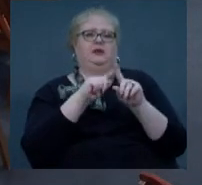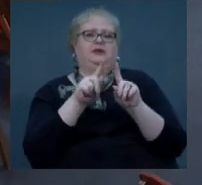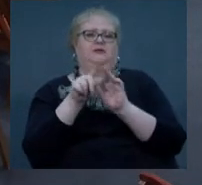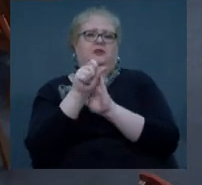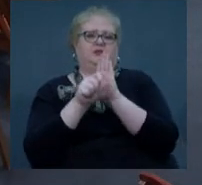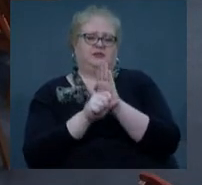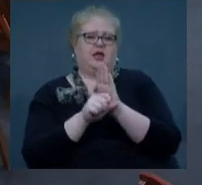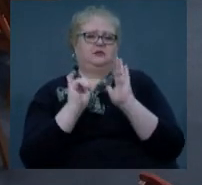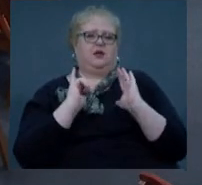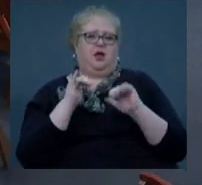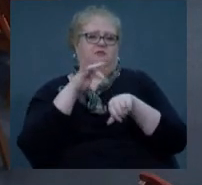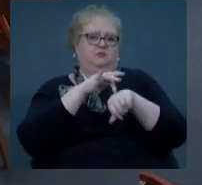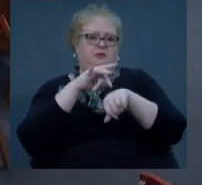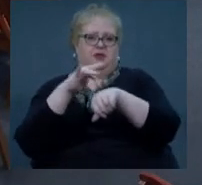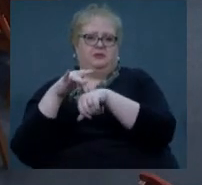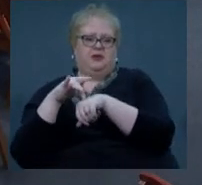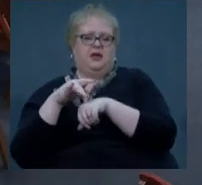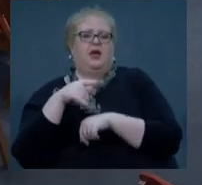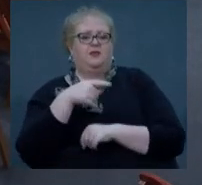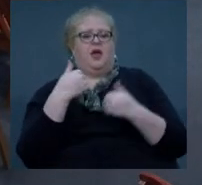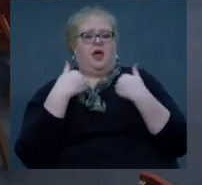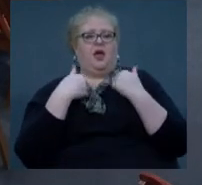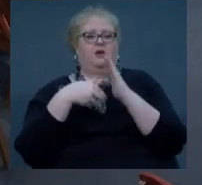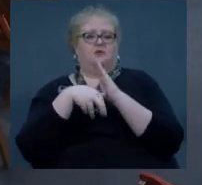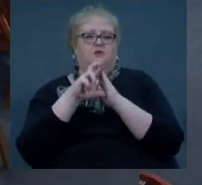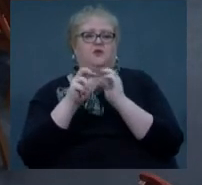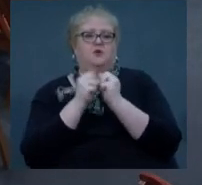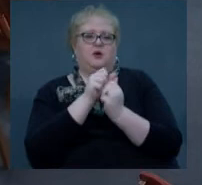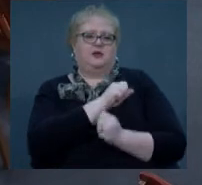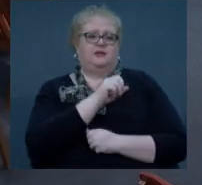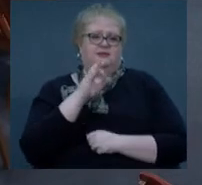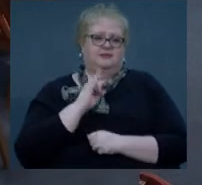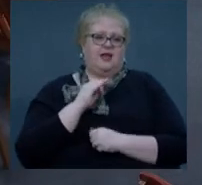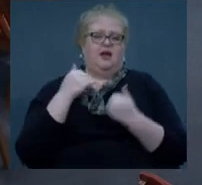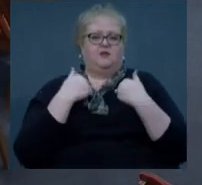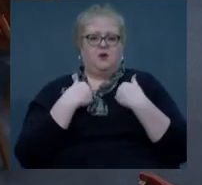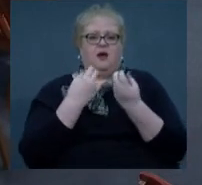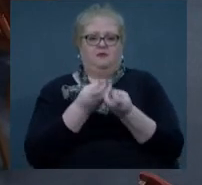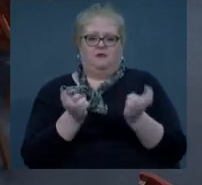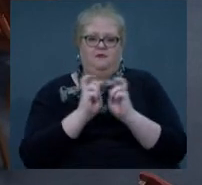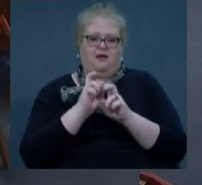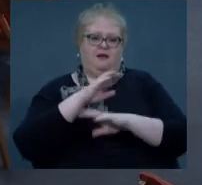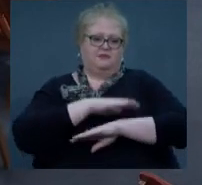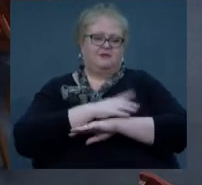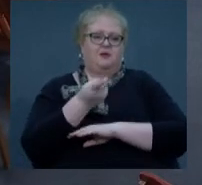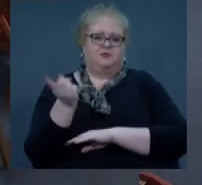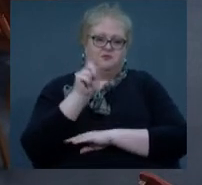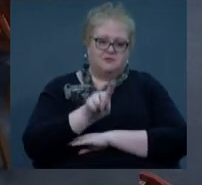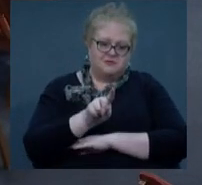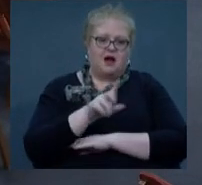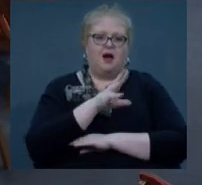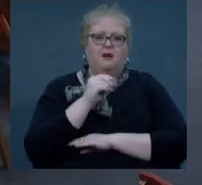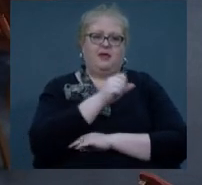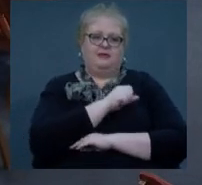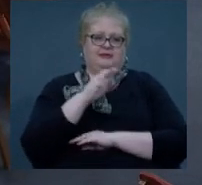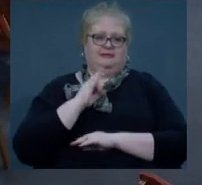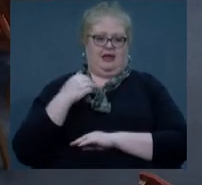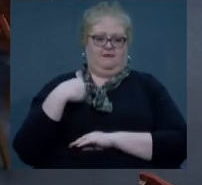they've had reviews with staff as far as around the table. You come in, you sit down, and you go over your application with all the staff